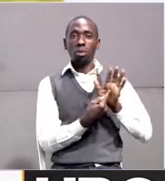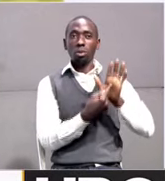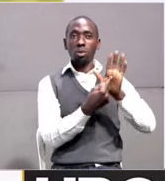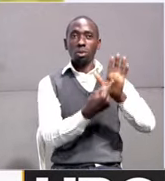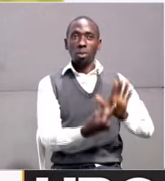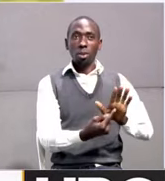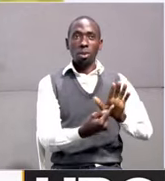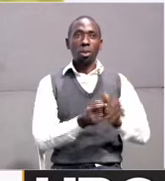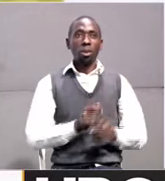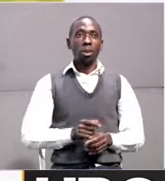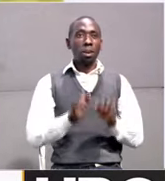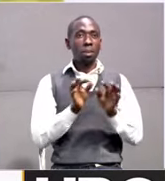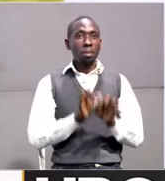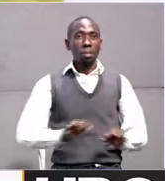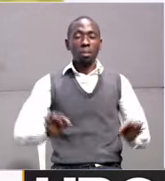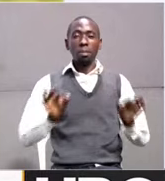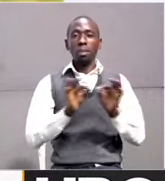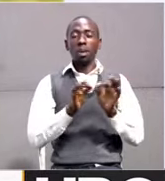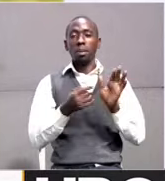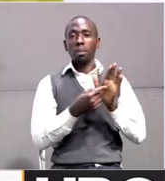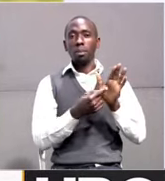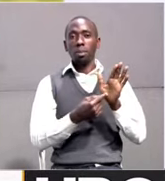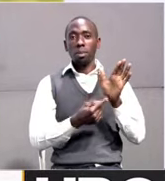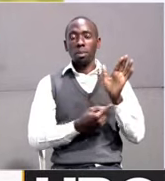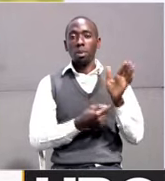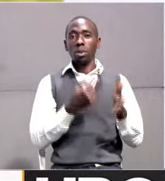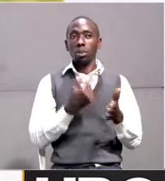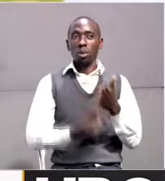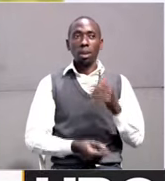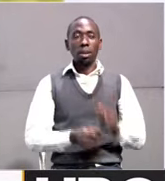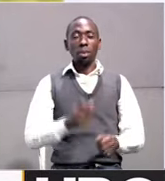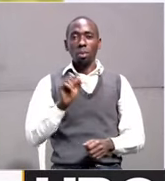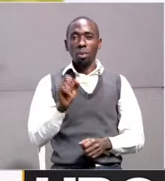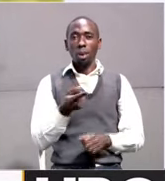what is the main point. There are so many points, but what is the main one?